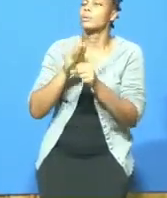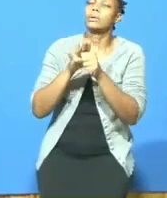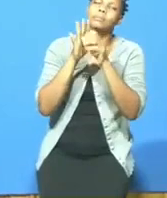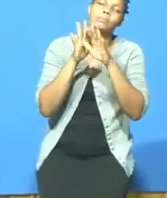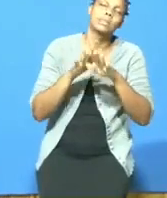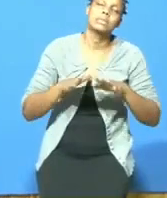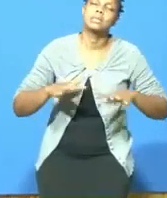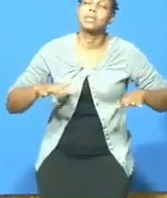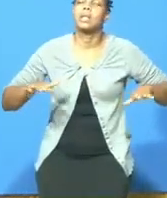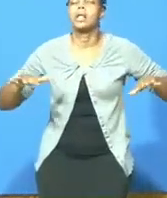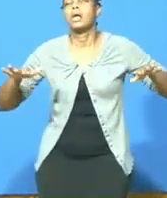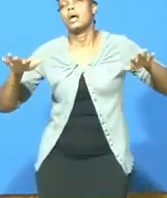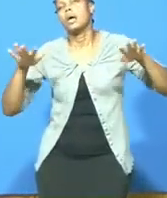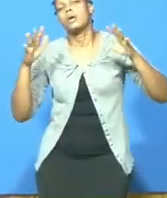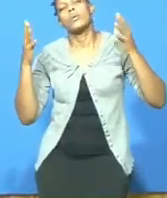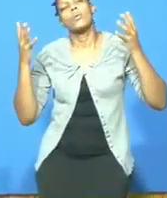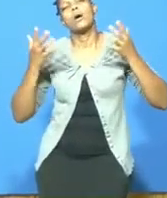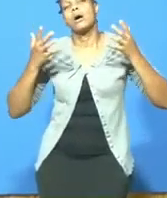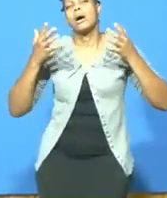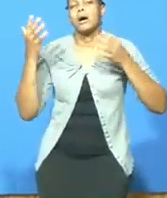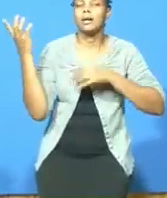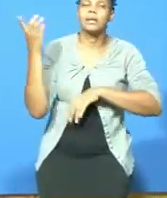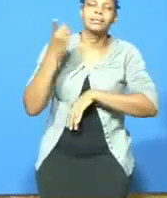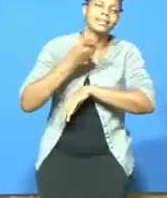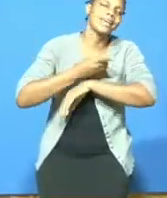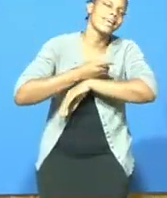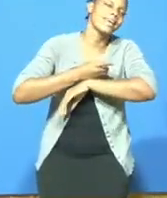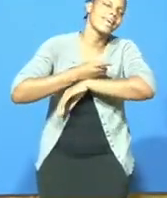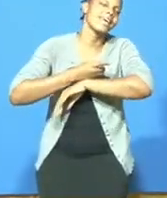Promised land. What a day.